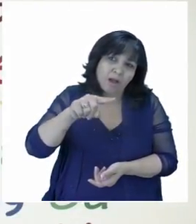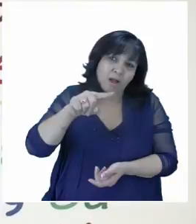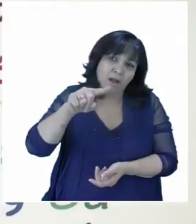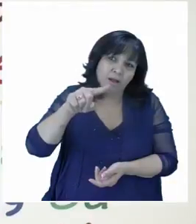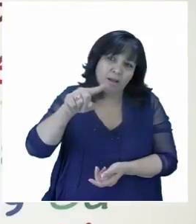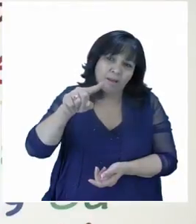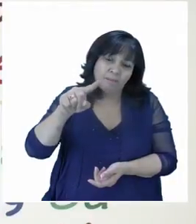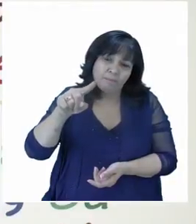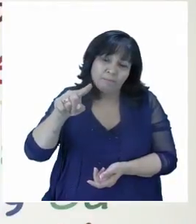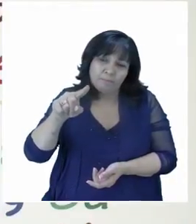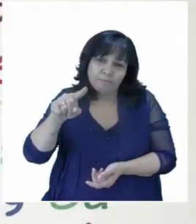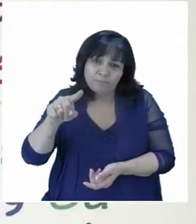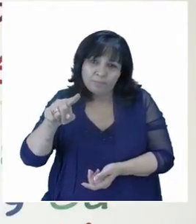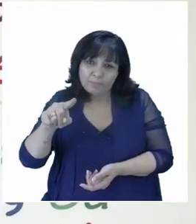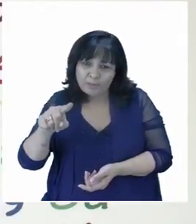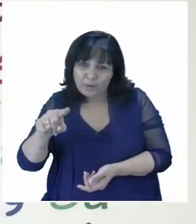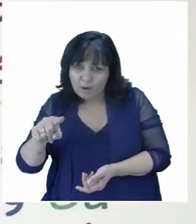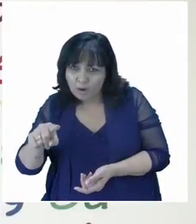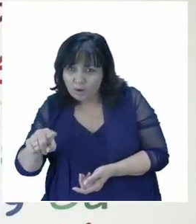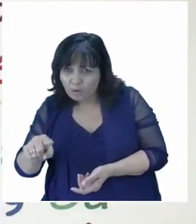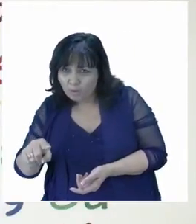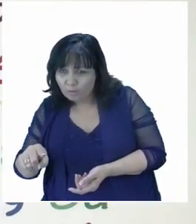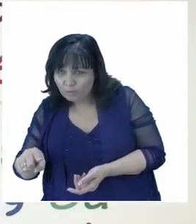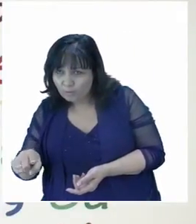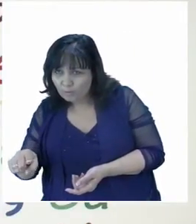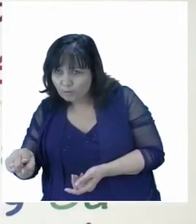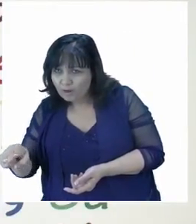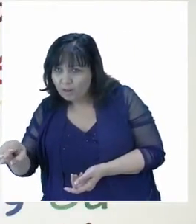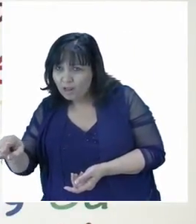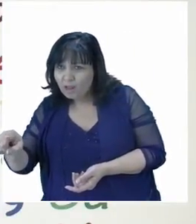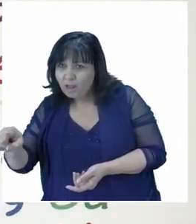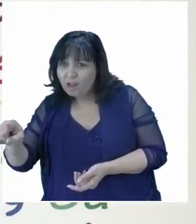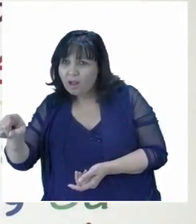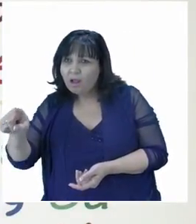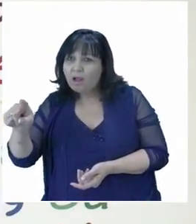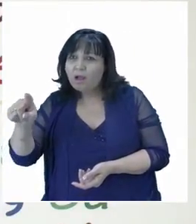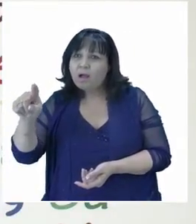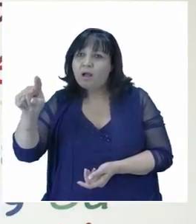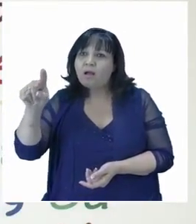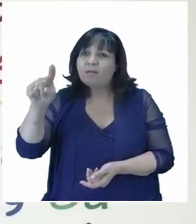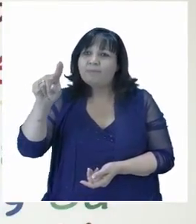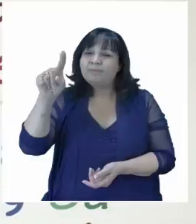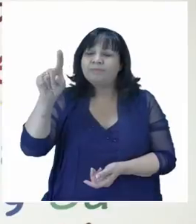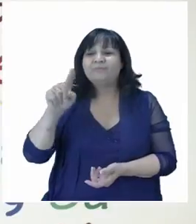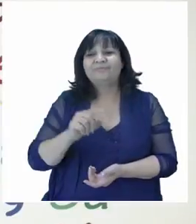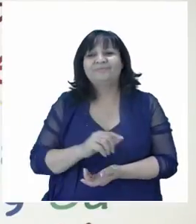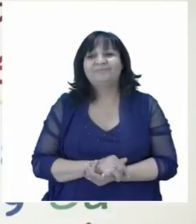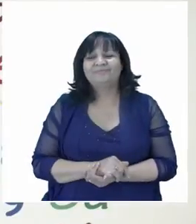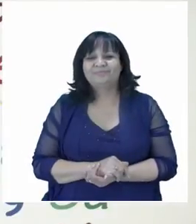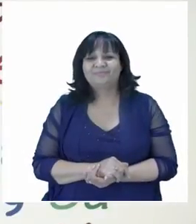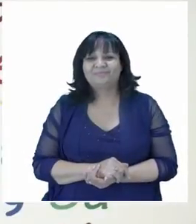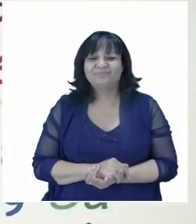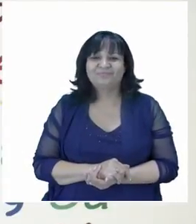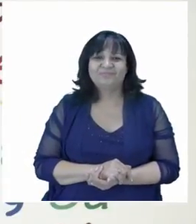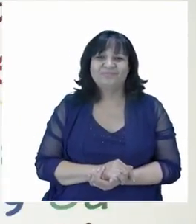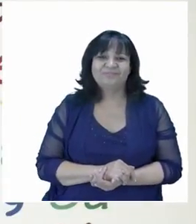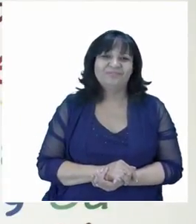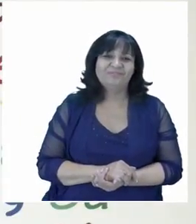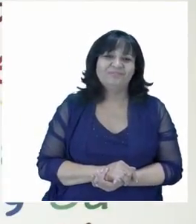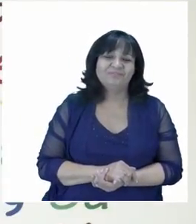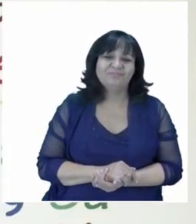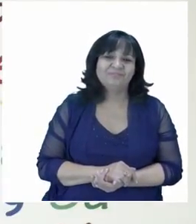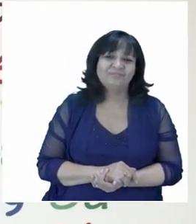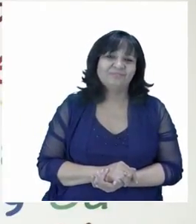to stop, but don't lift up your pencil. Otherwise, the bunny will get lost.